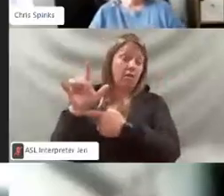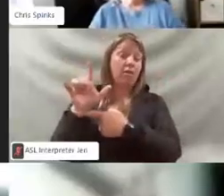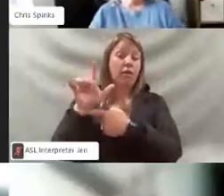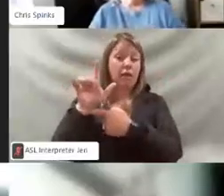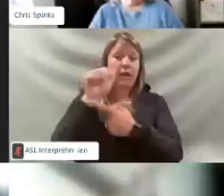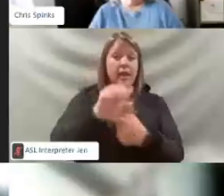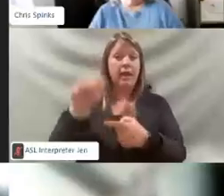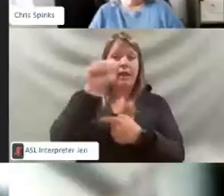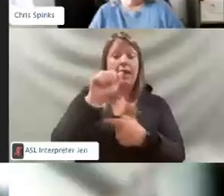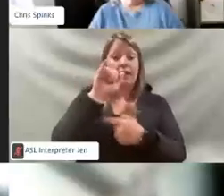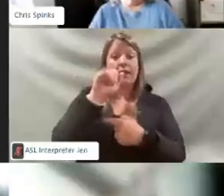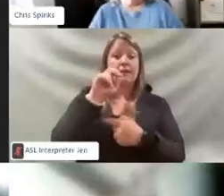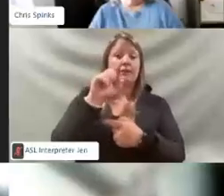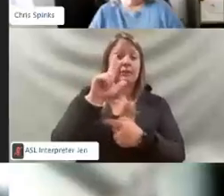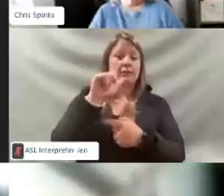Foddrill, at